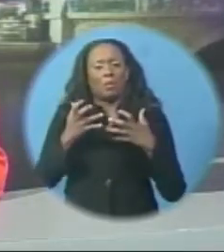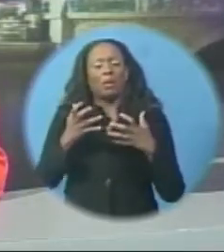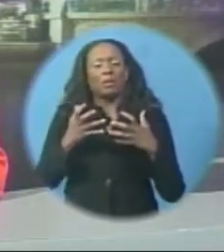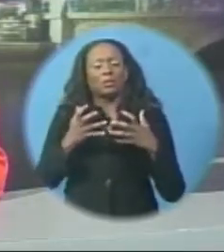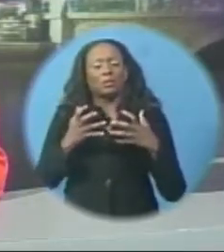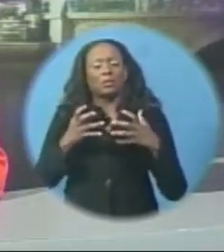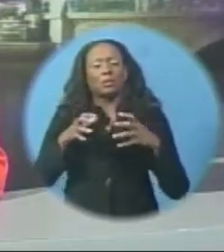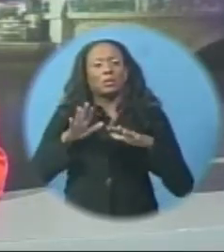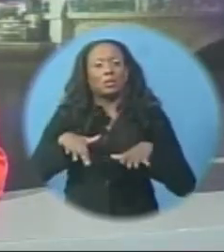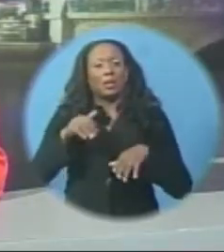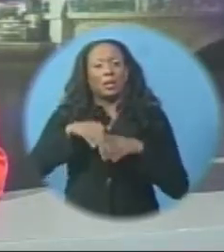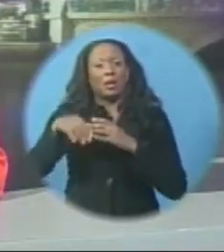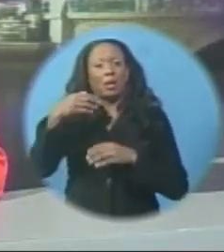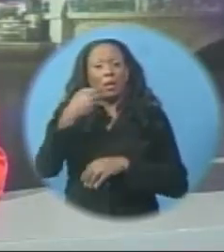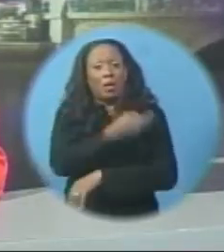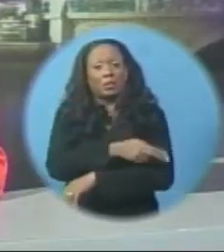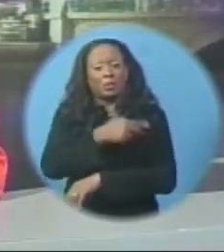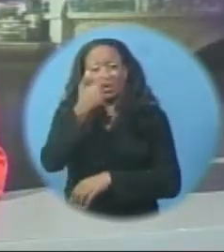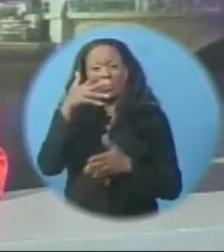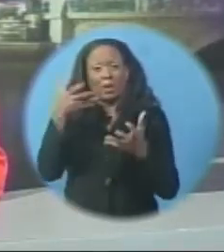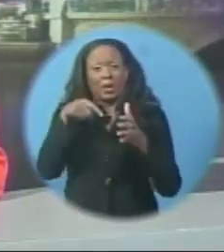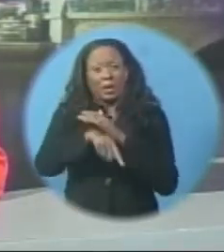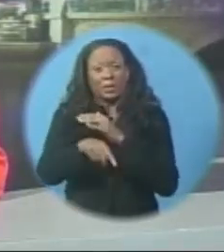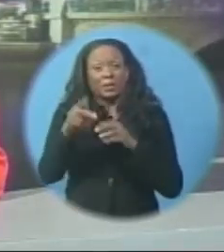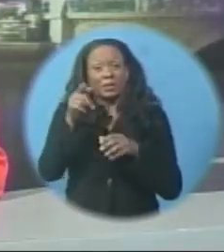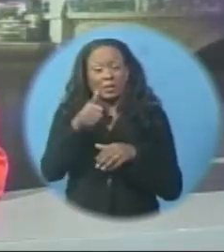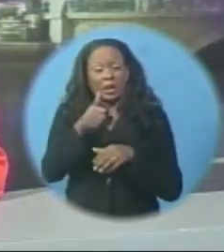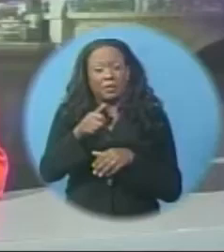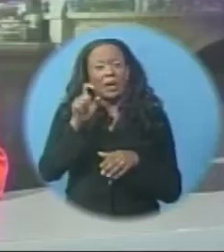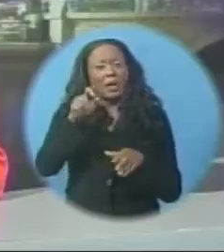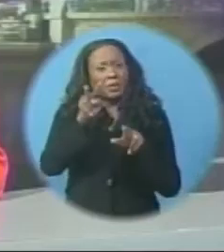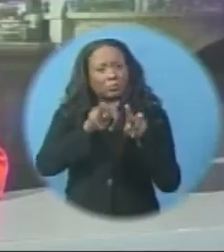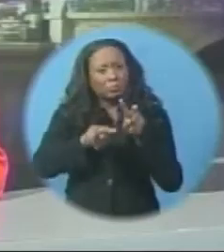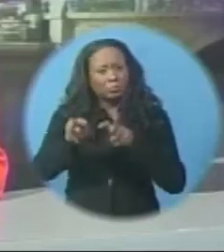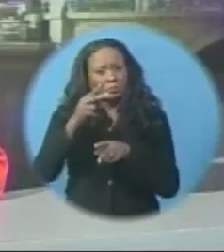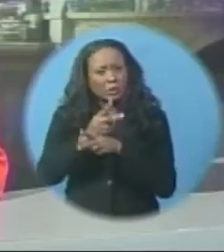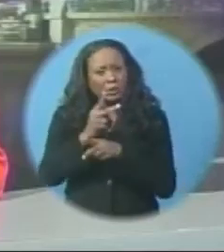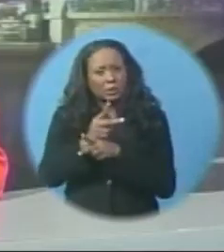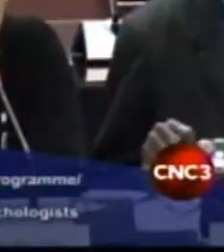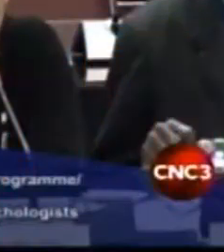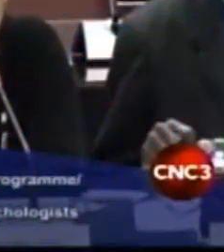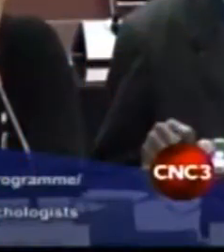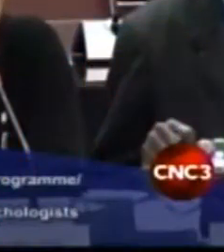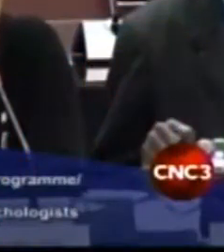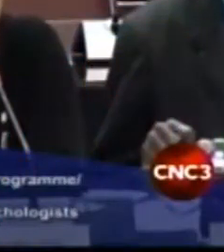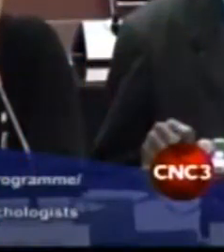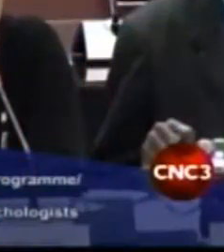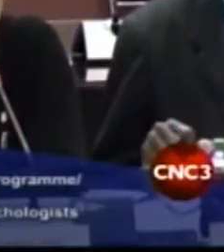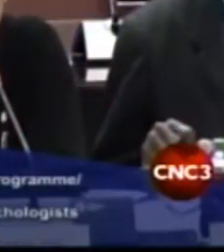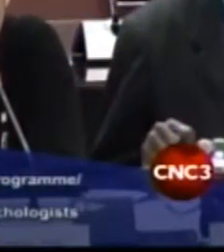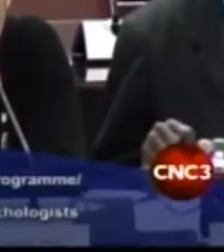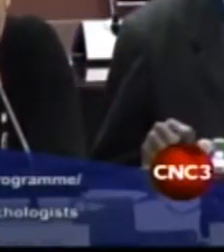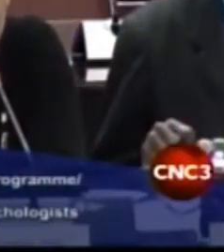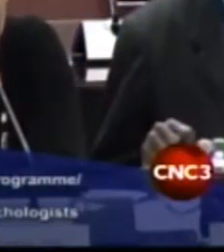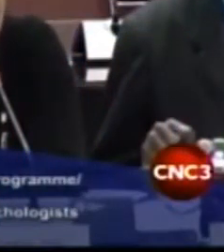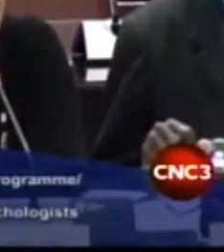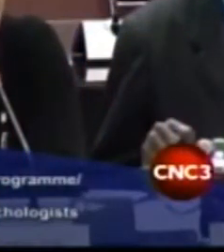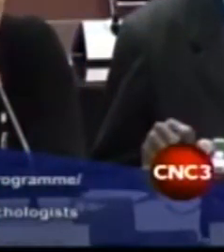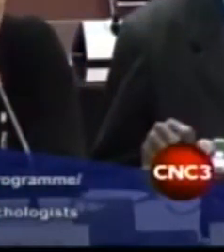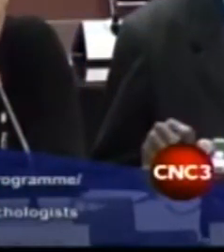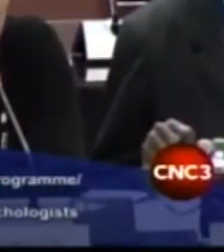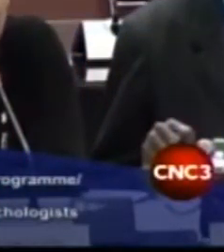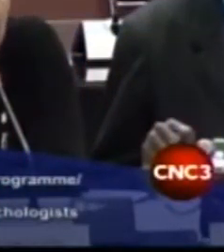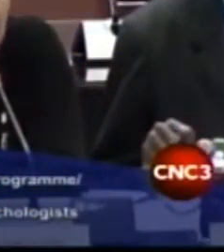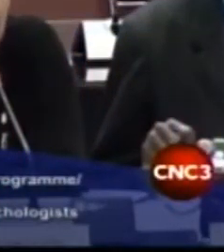need of hospitalization. We have more in this CNC3 report. It was revealed that there are currently